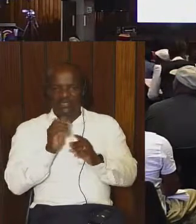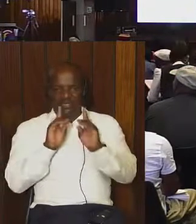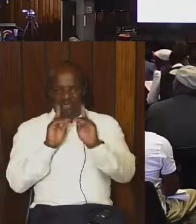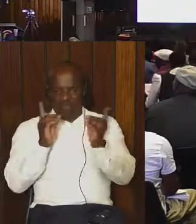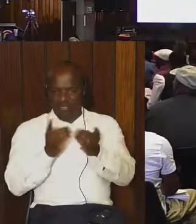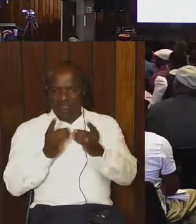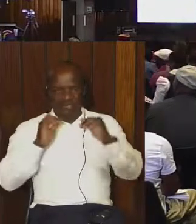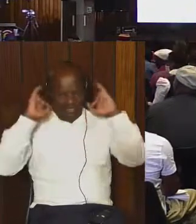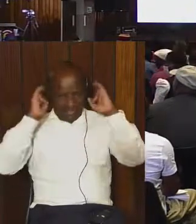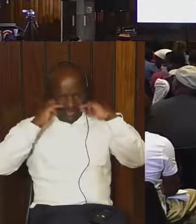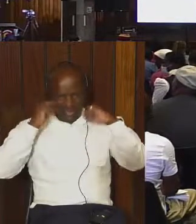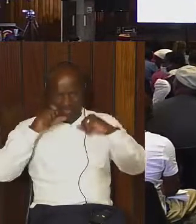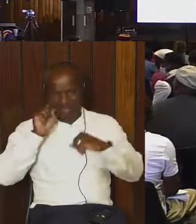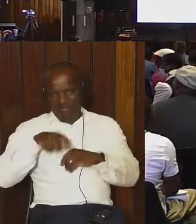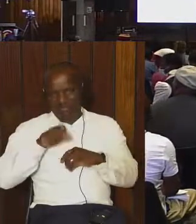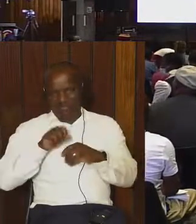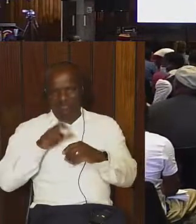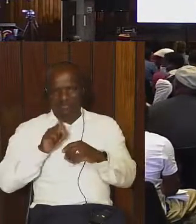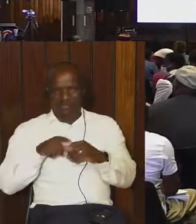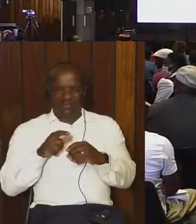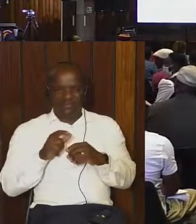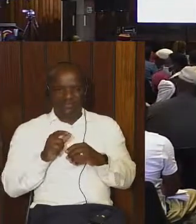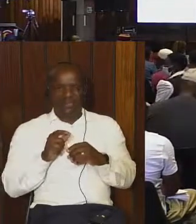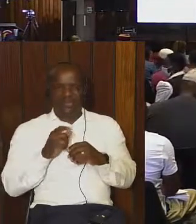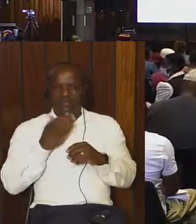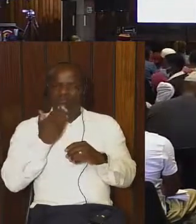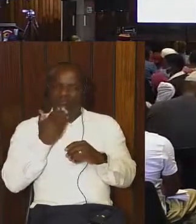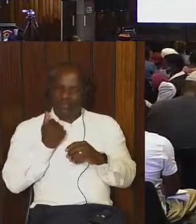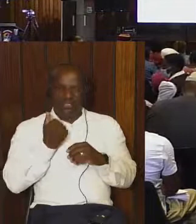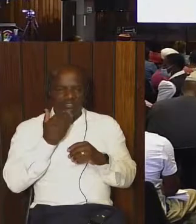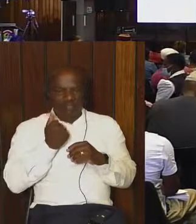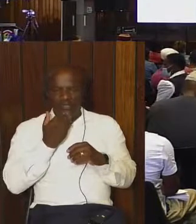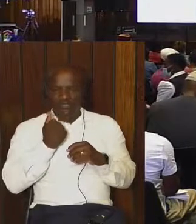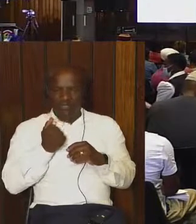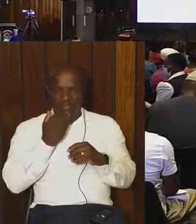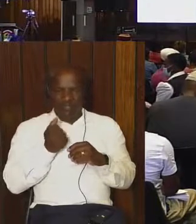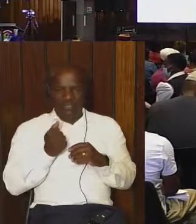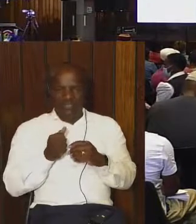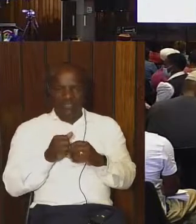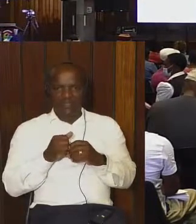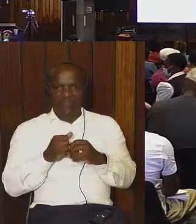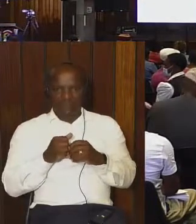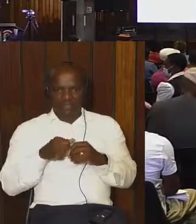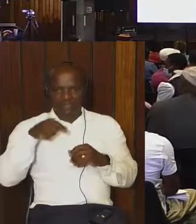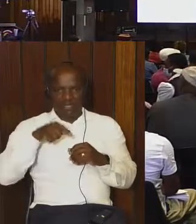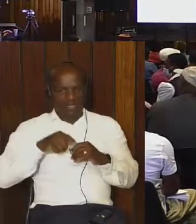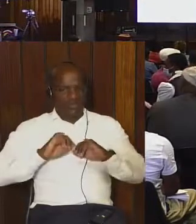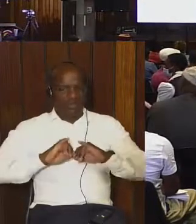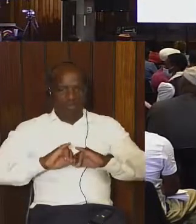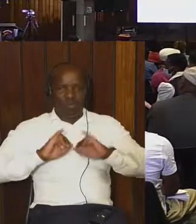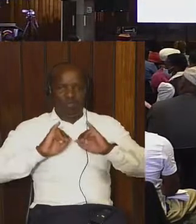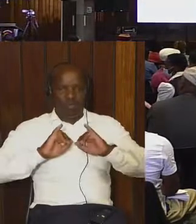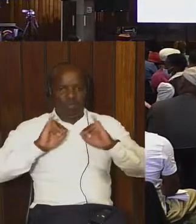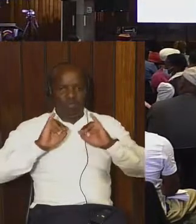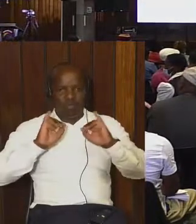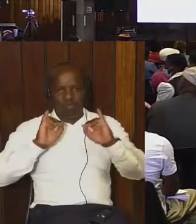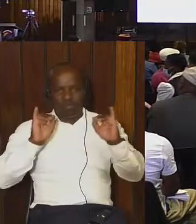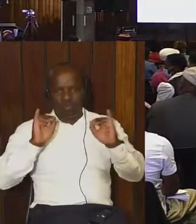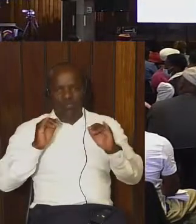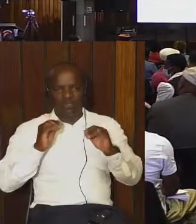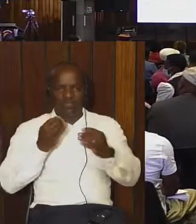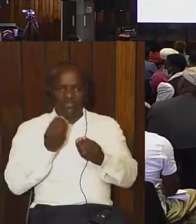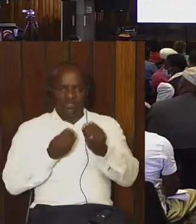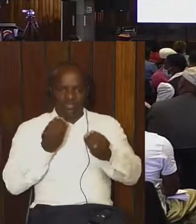soon as possible, these children, because the situation is getting out of control. Children are being